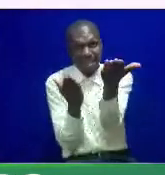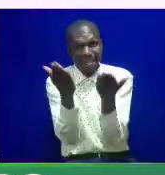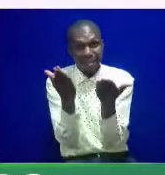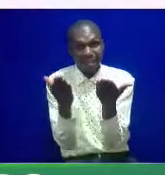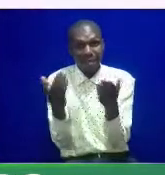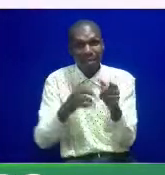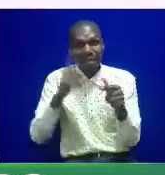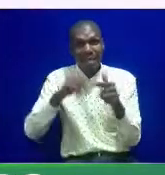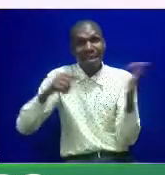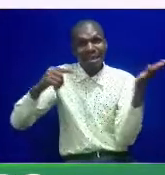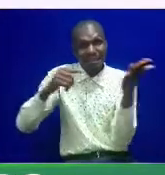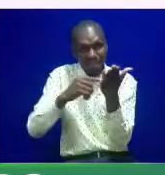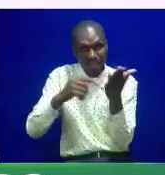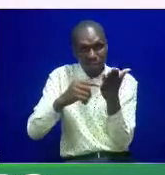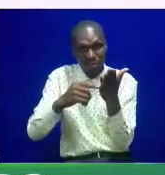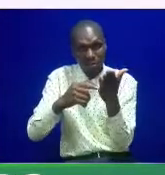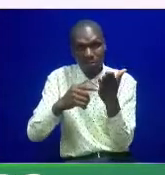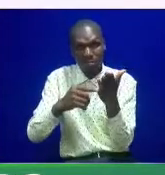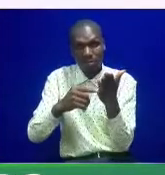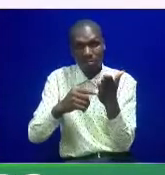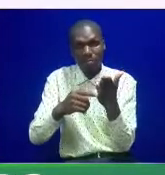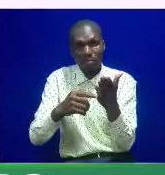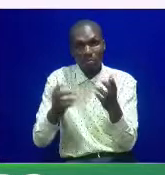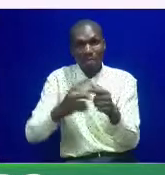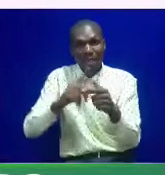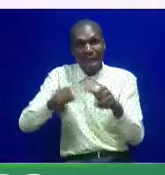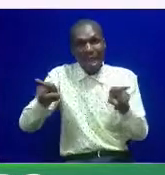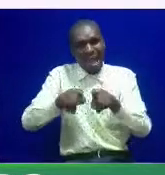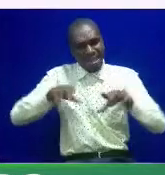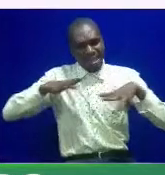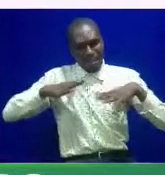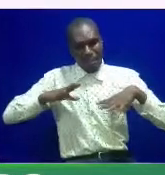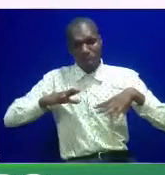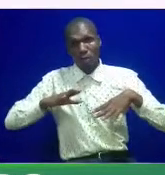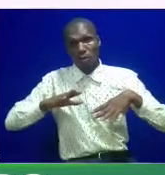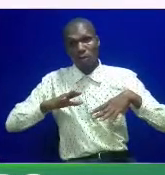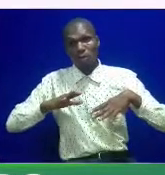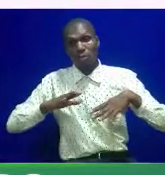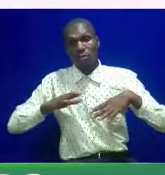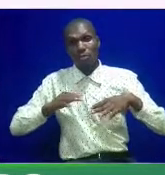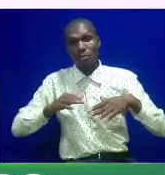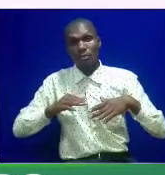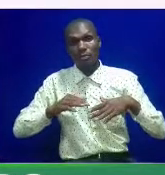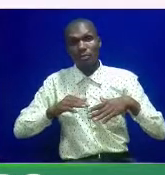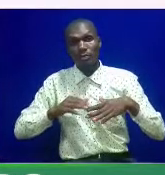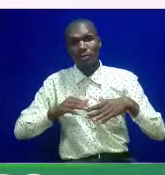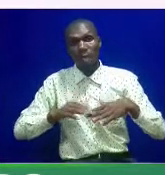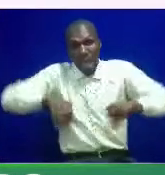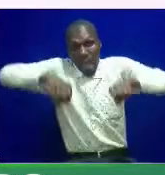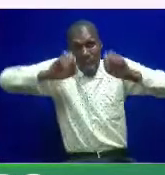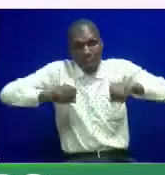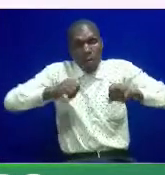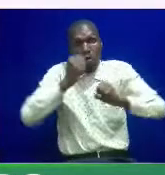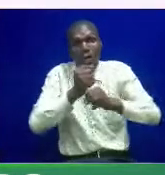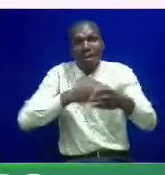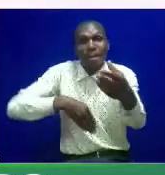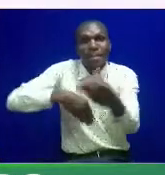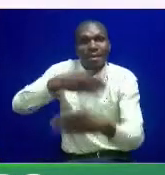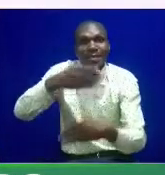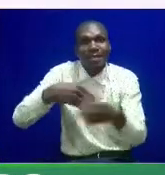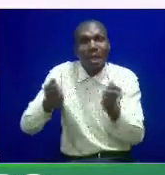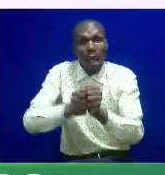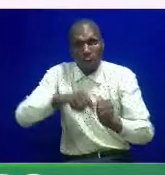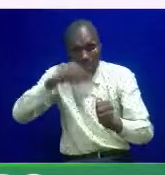on technologically enabled platforms, so that wananchi are able to transact business with the government without going